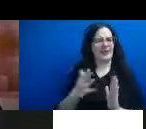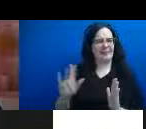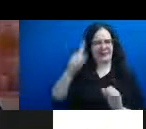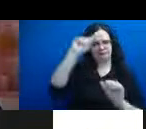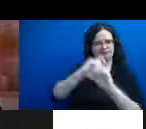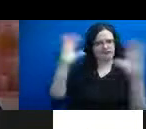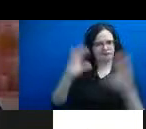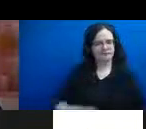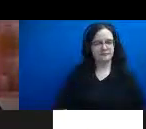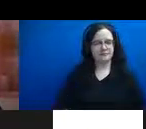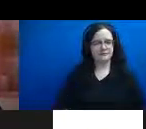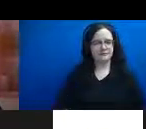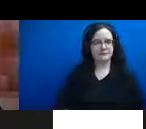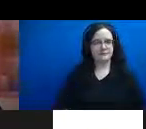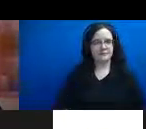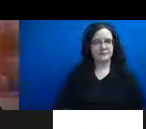the gambler's fallacy.